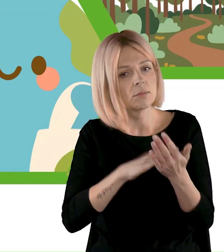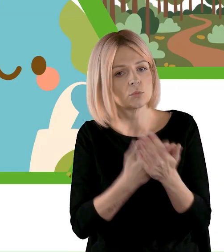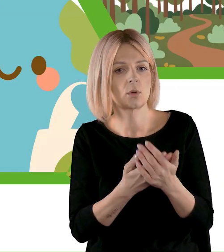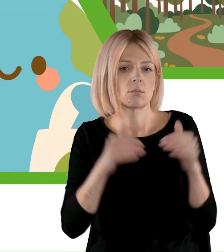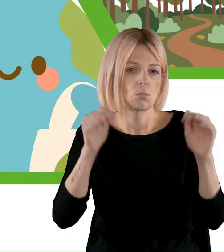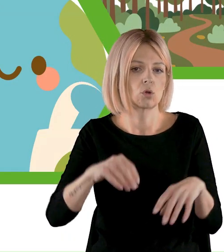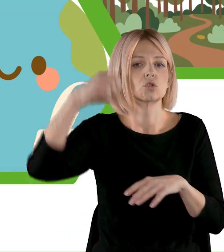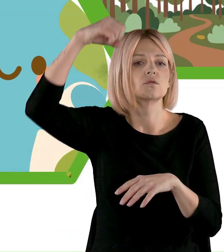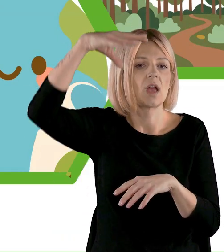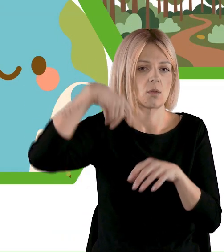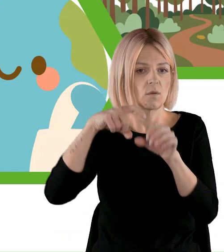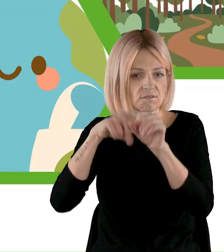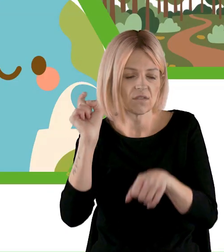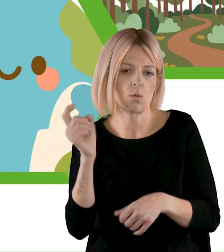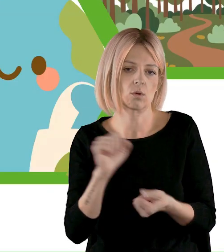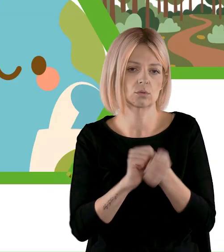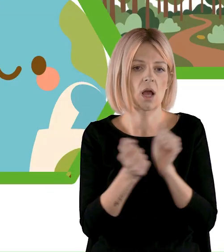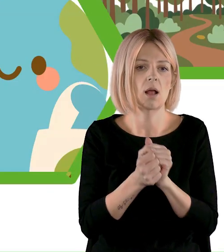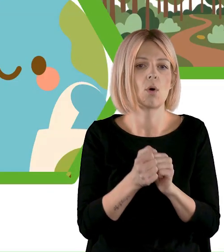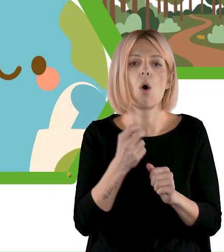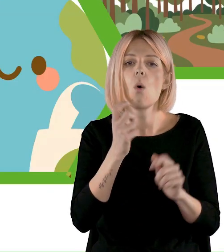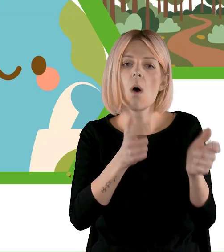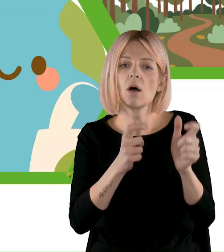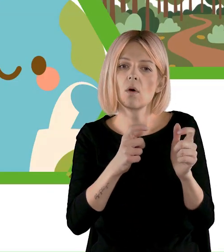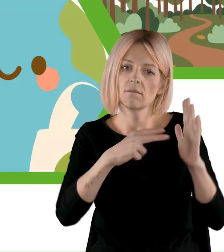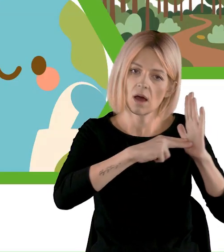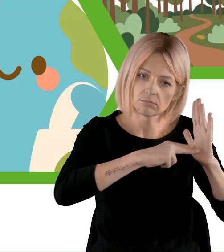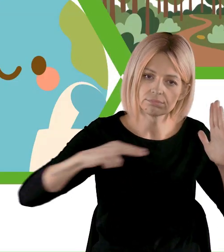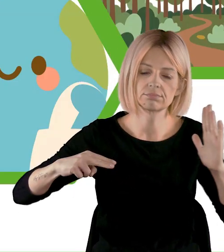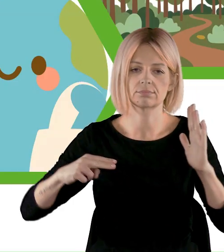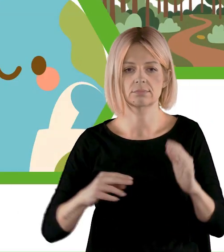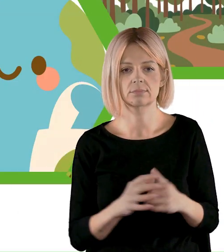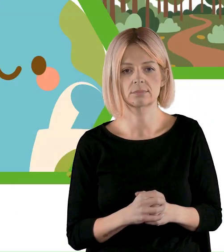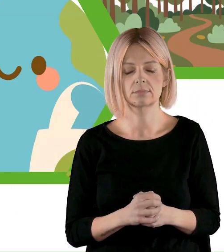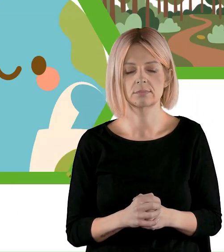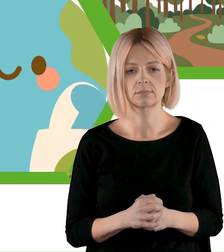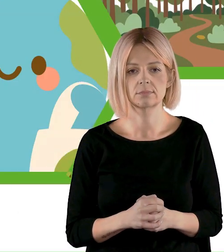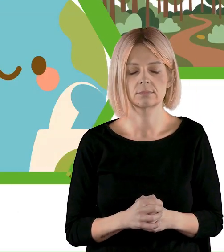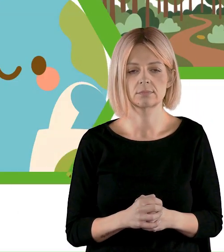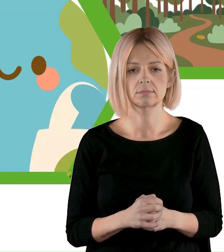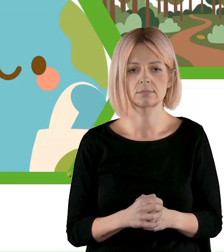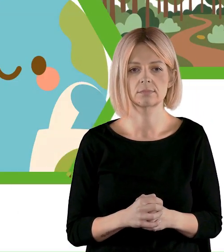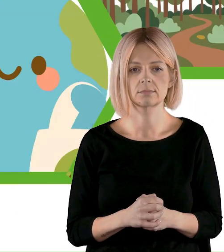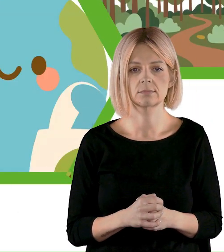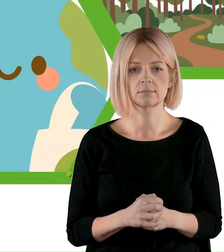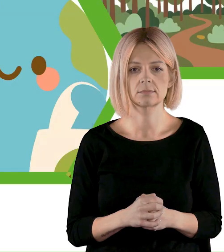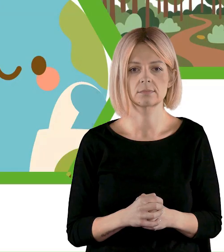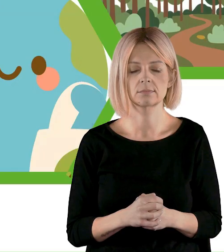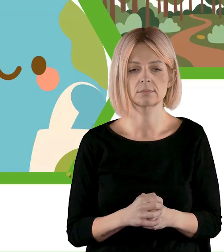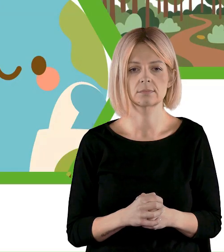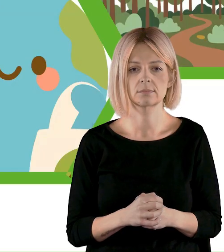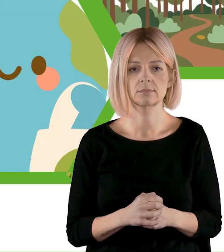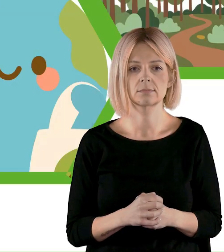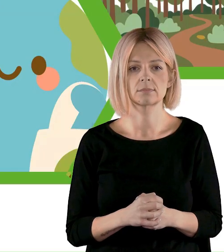plastic. You can walk rather than taking your car to go somewhere. You can support